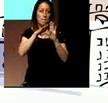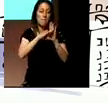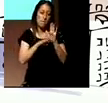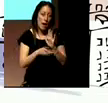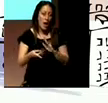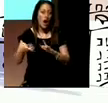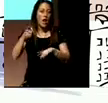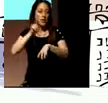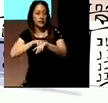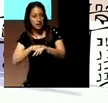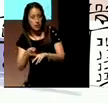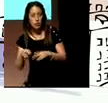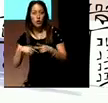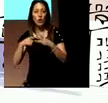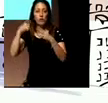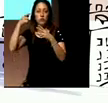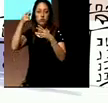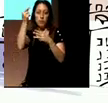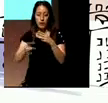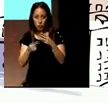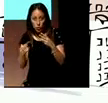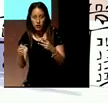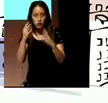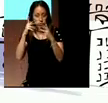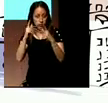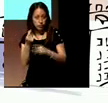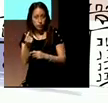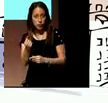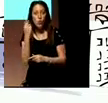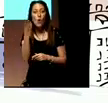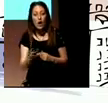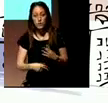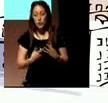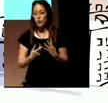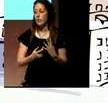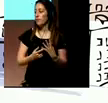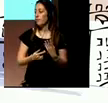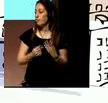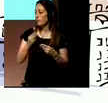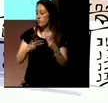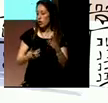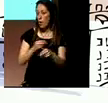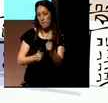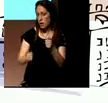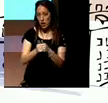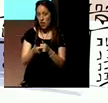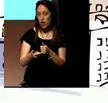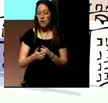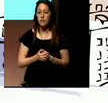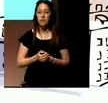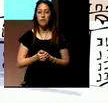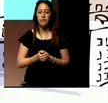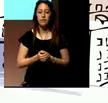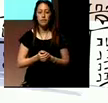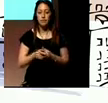and specifications for all works must incorporate universal access from the very beginning. The management and